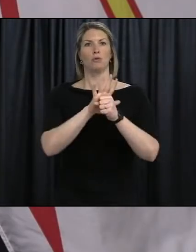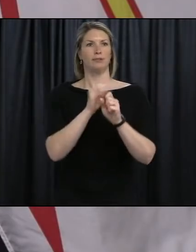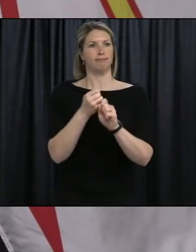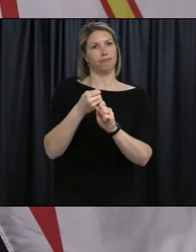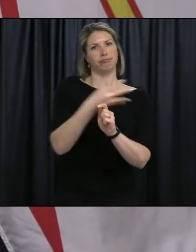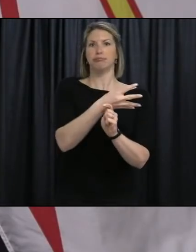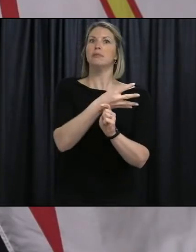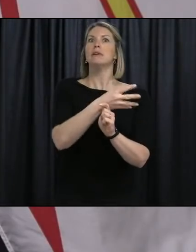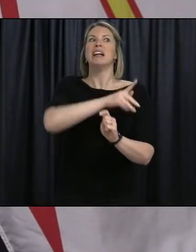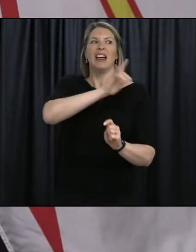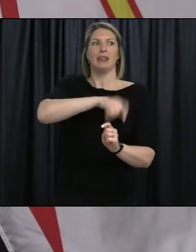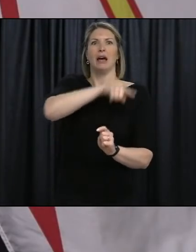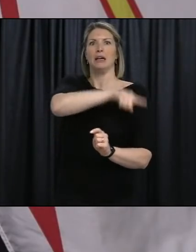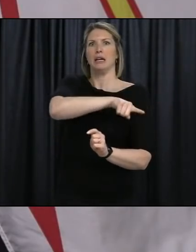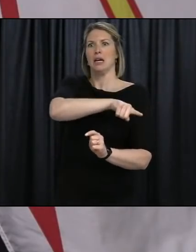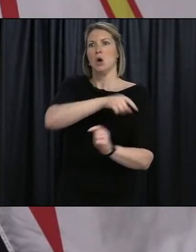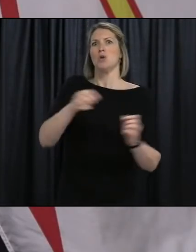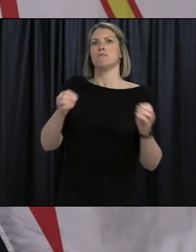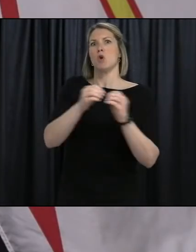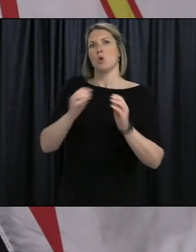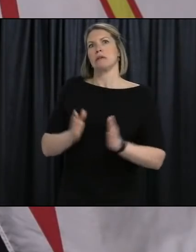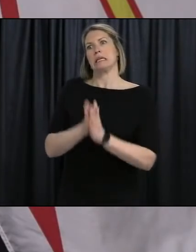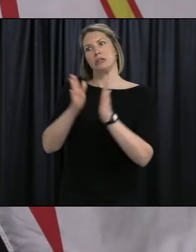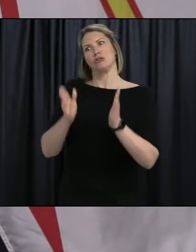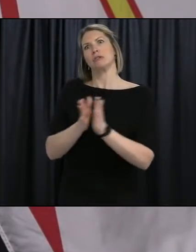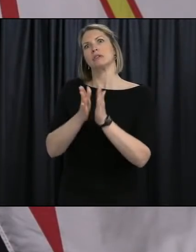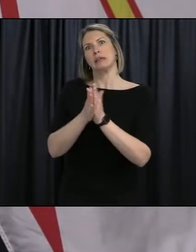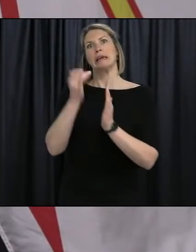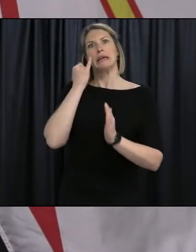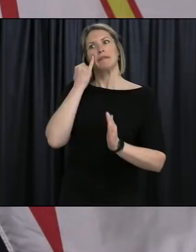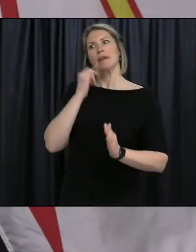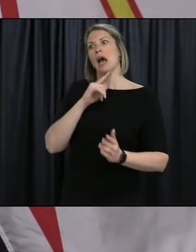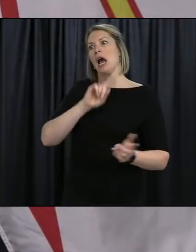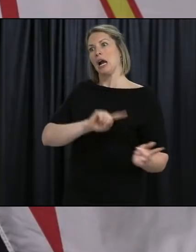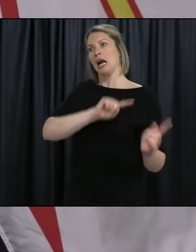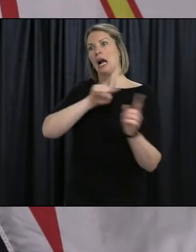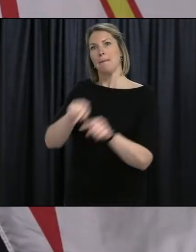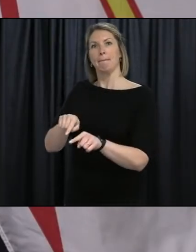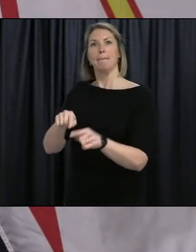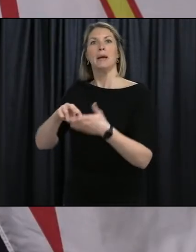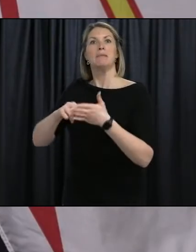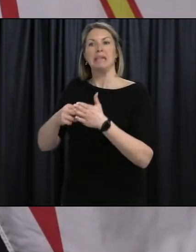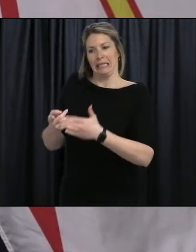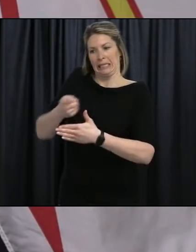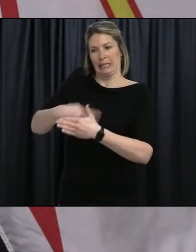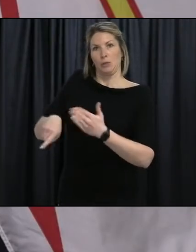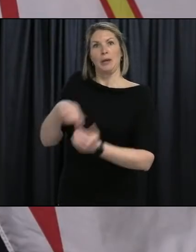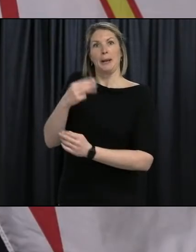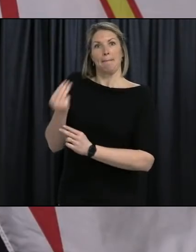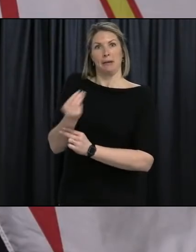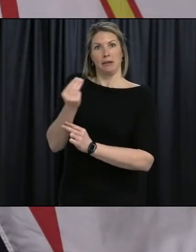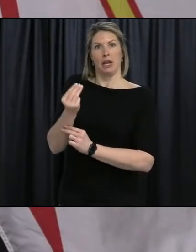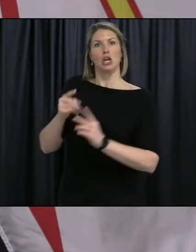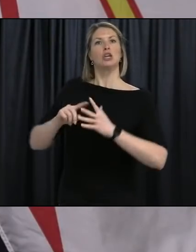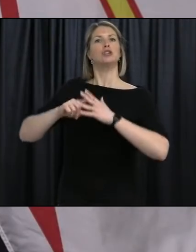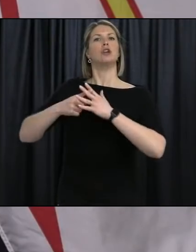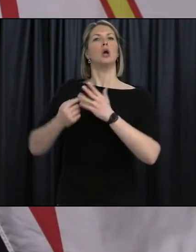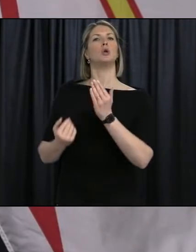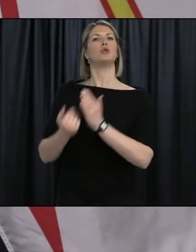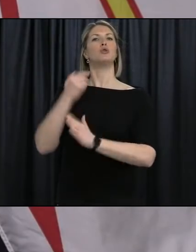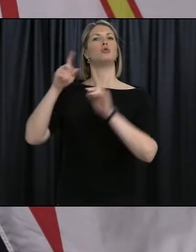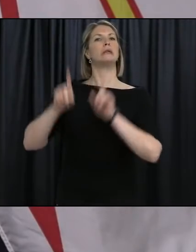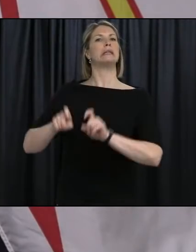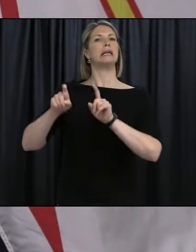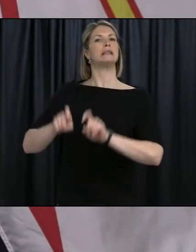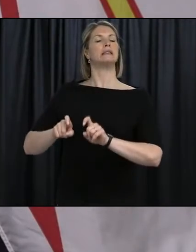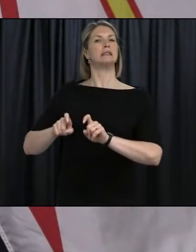of COVID importation into Newfoundland and Labrador remains high. So effective Monday, we will be implementing new testing and